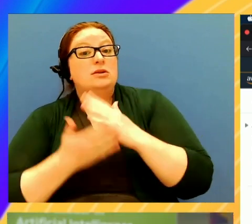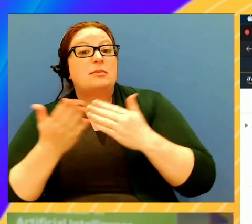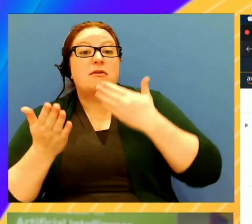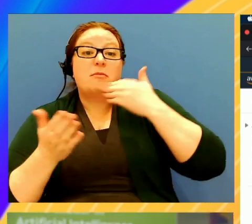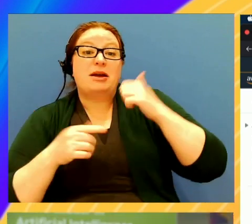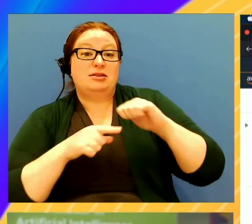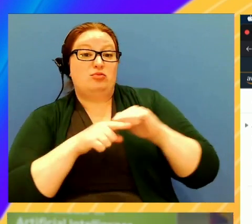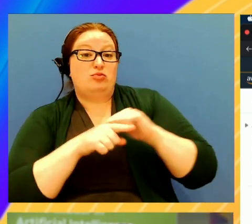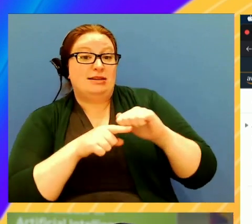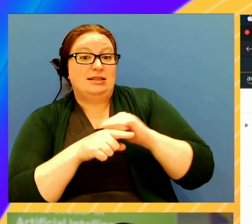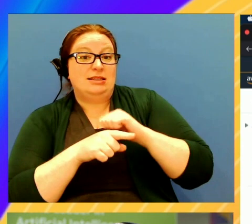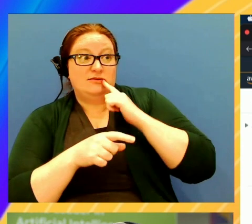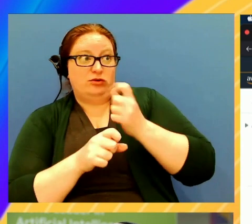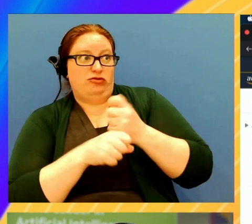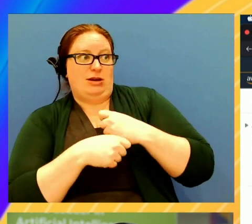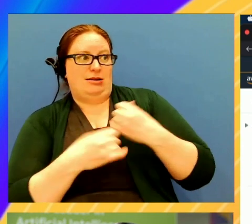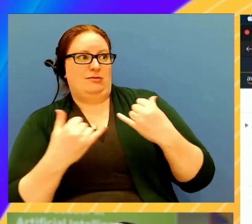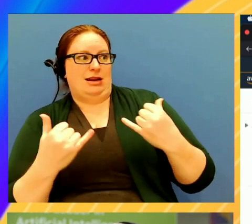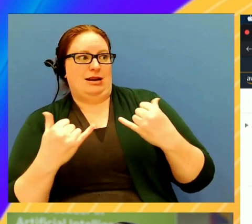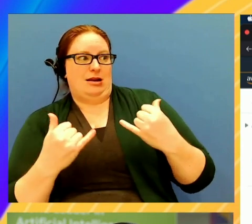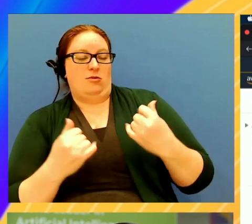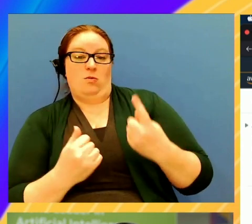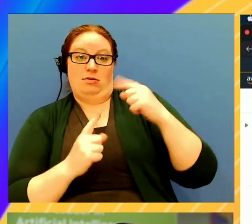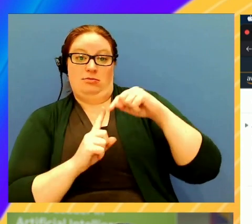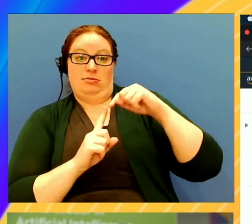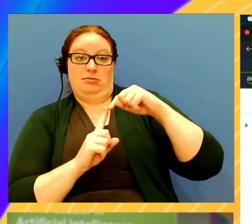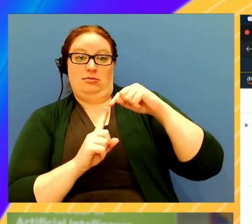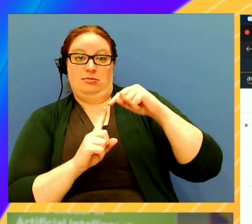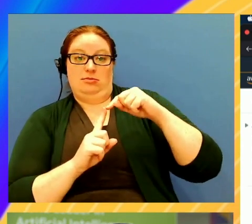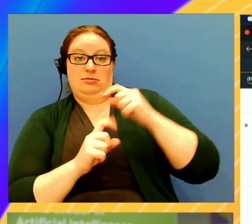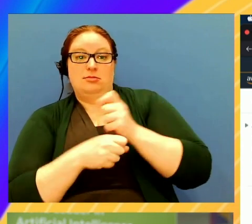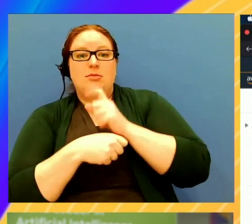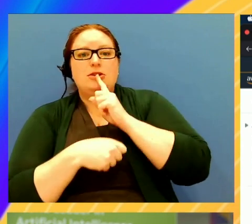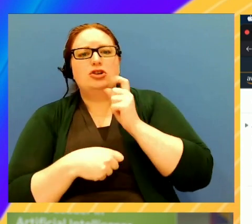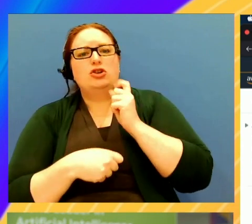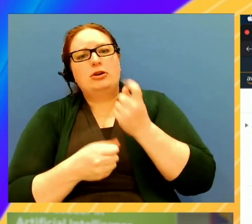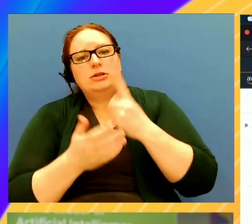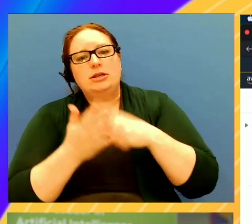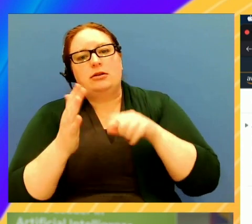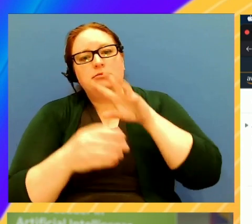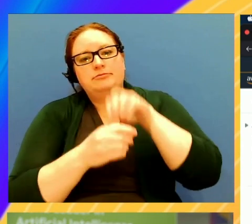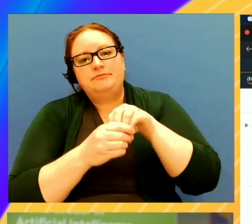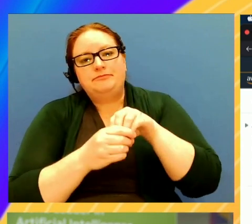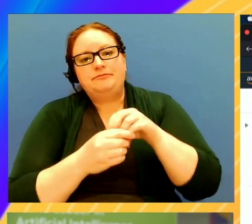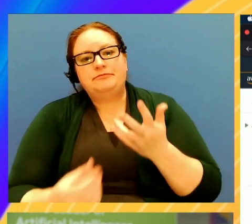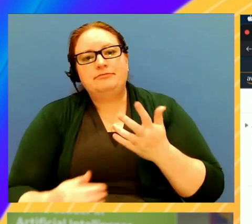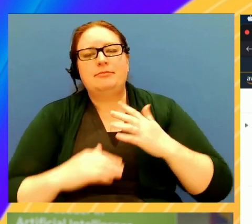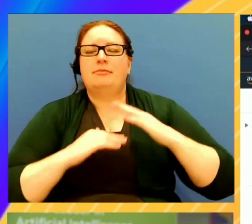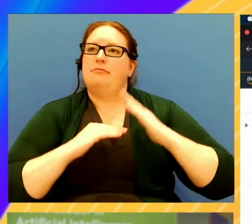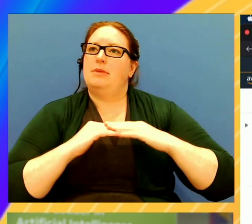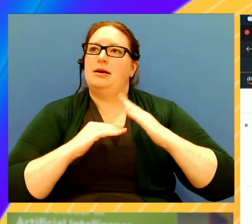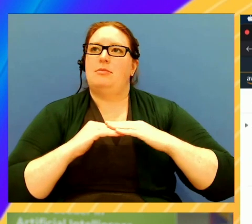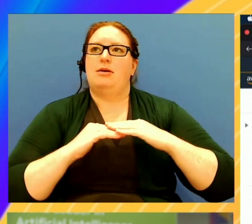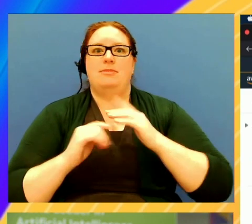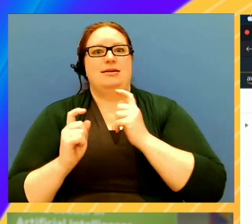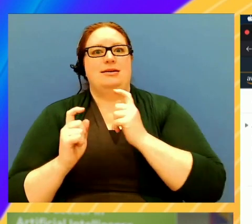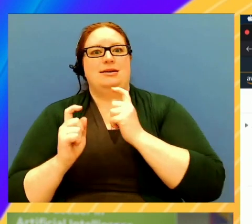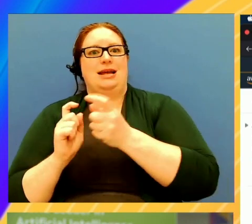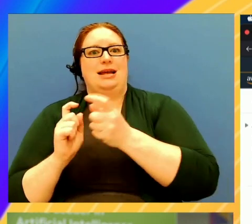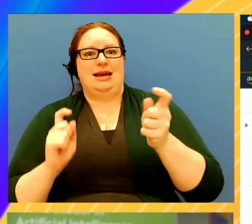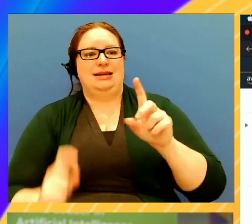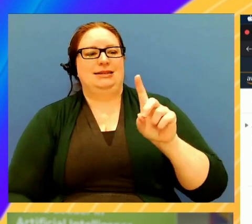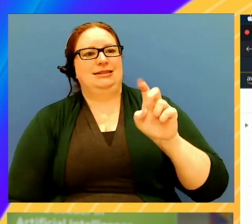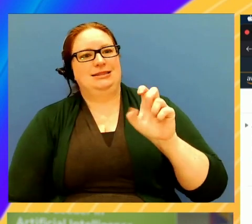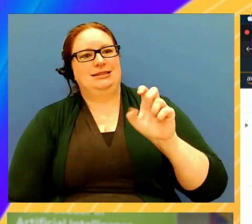have for creating this right now is one, make sure you understand what you're getting into. I mean, at the bare minimum, we always say delegate out. Delegate